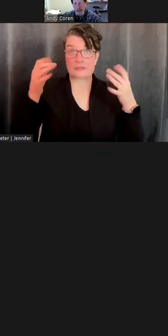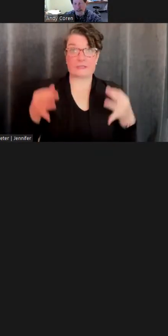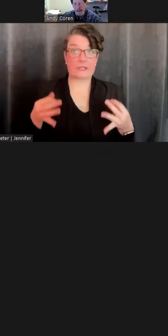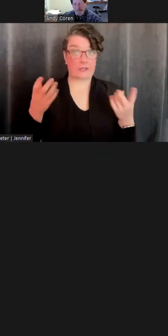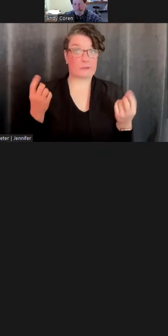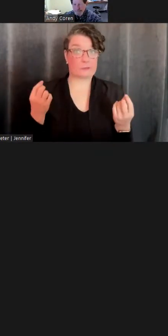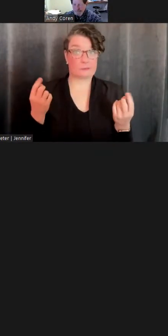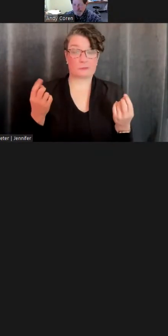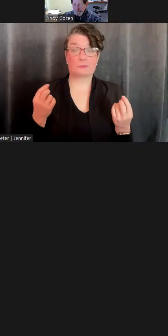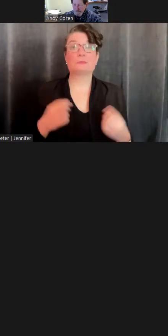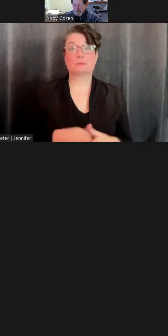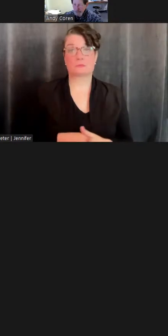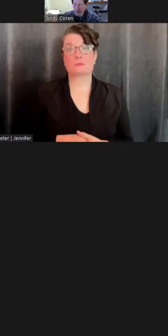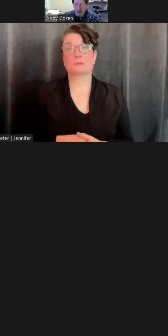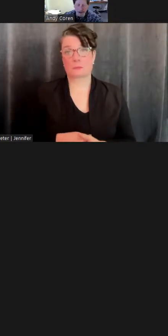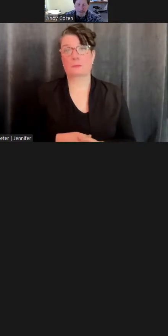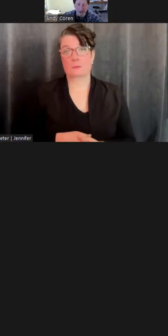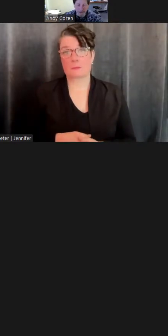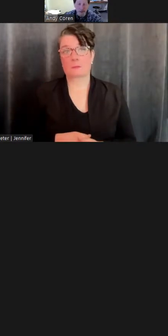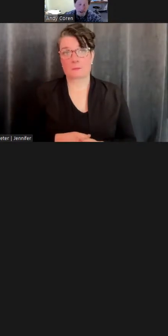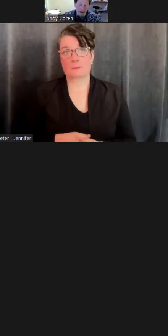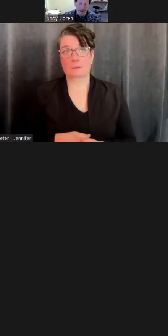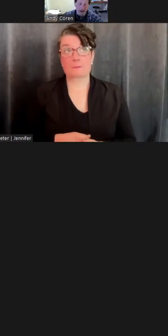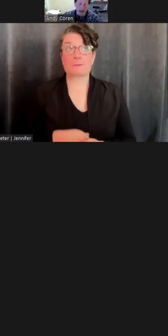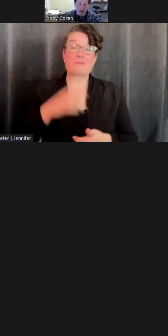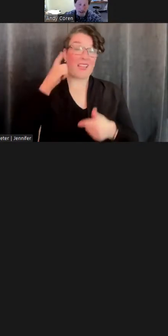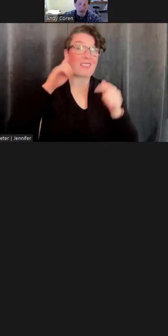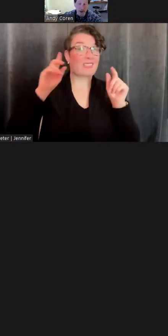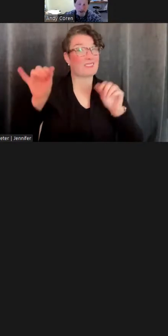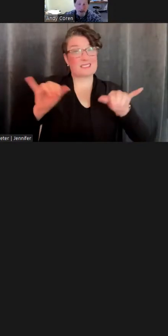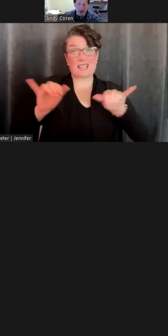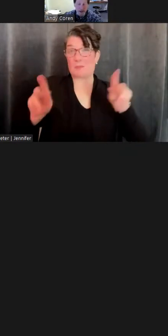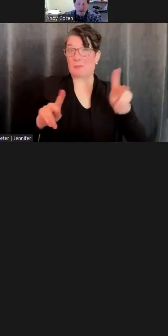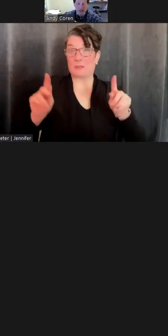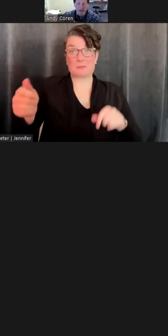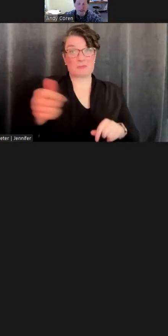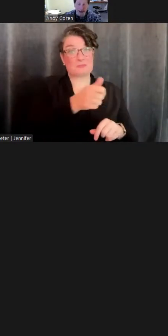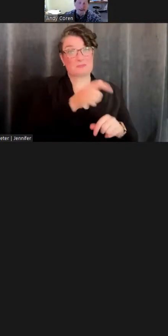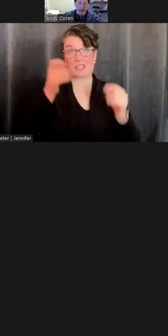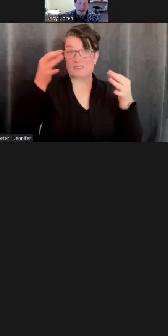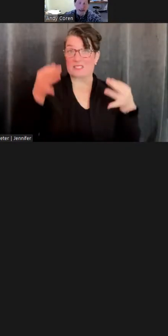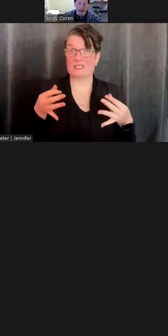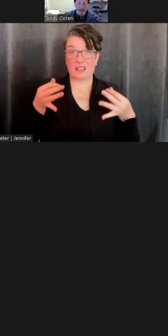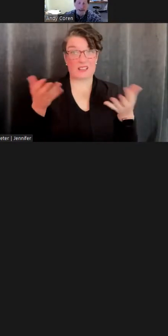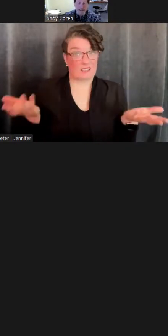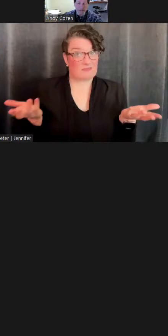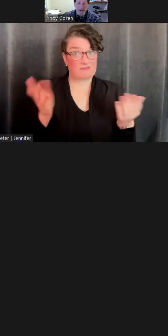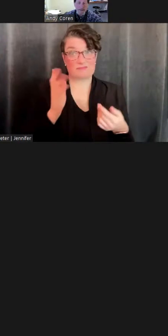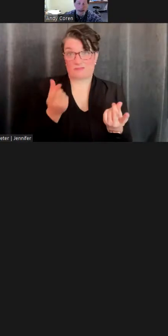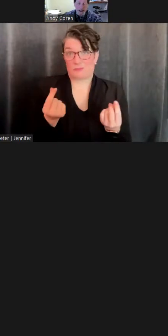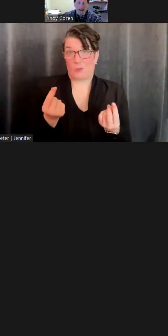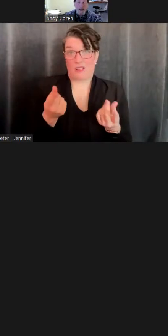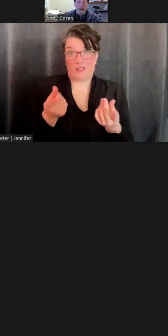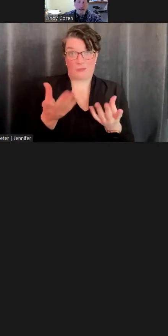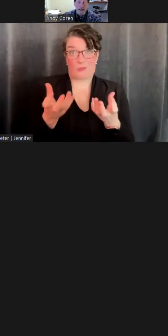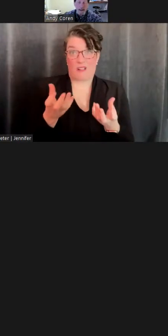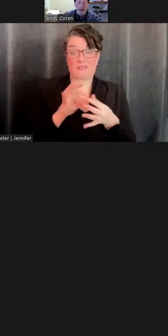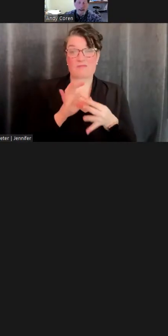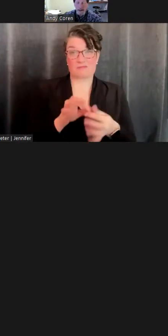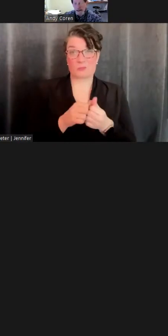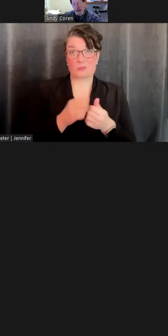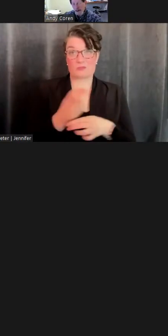do. And I think the people will need to decide what they want to do in terms of masking. And that's the main